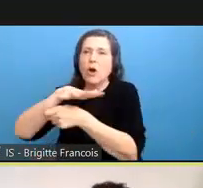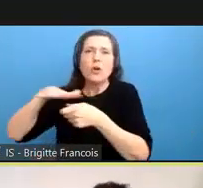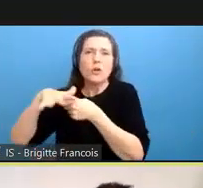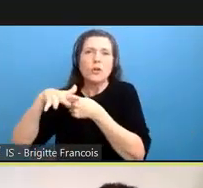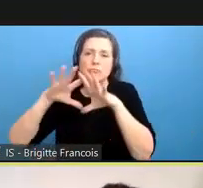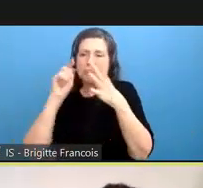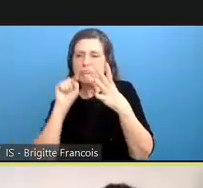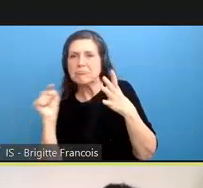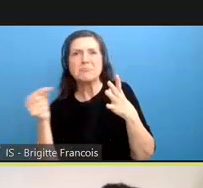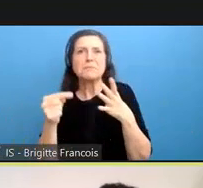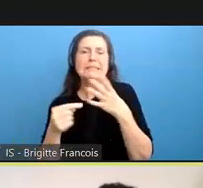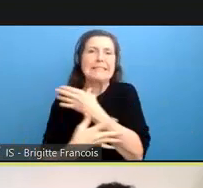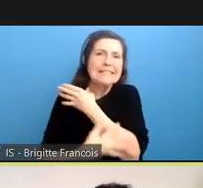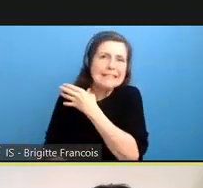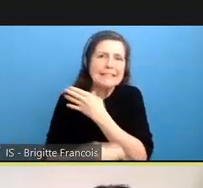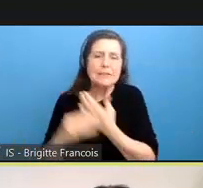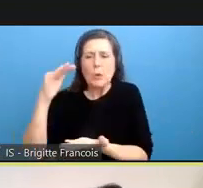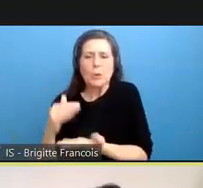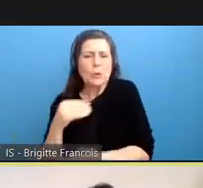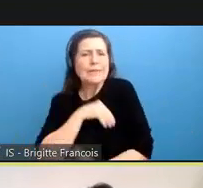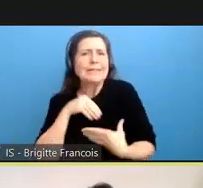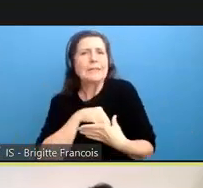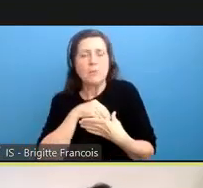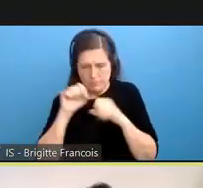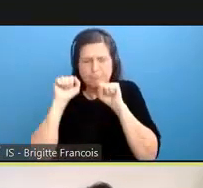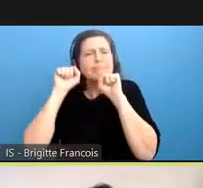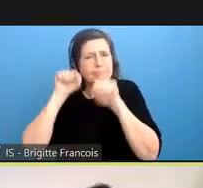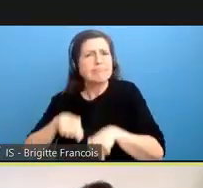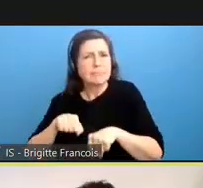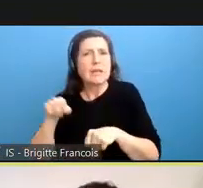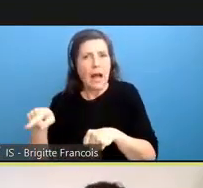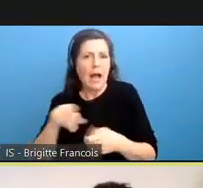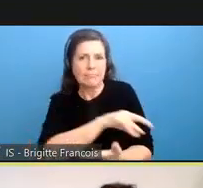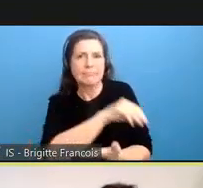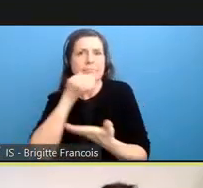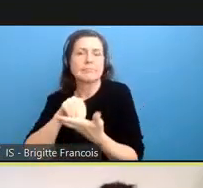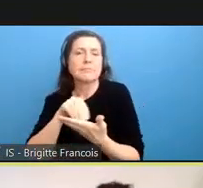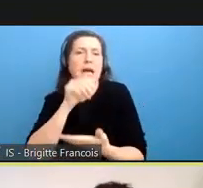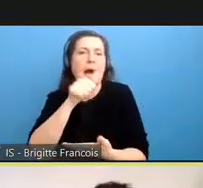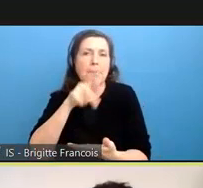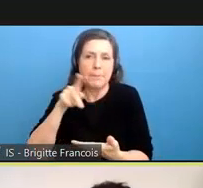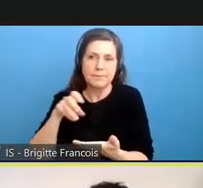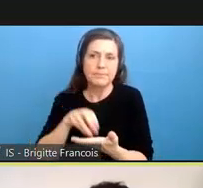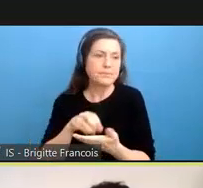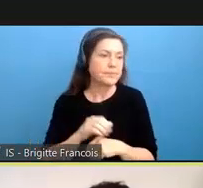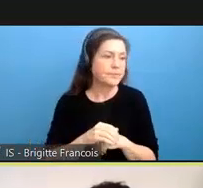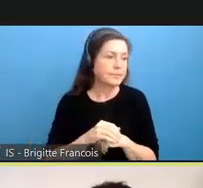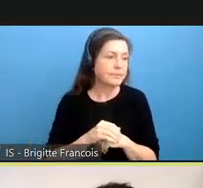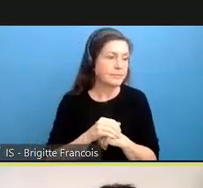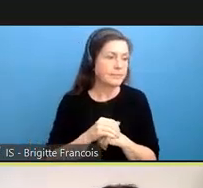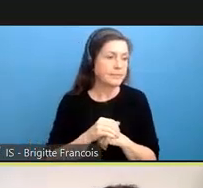simple practical solutions, like if you're explaining, say, the concept of tree, you use